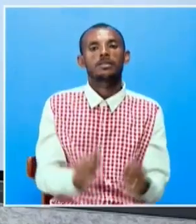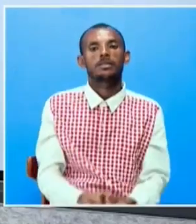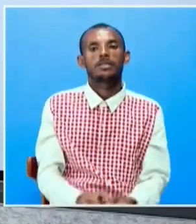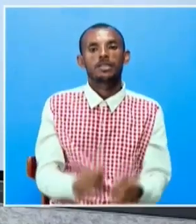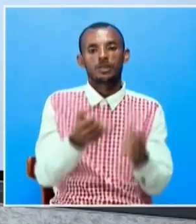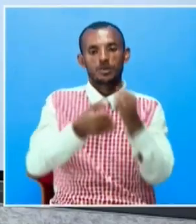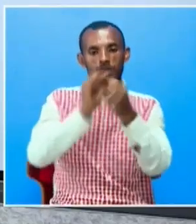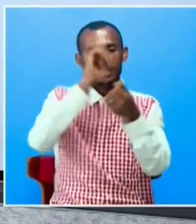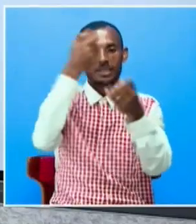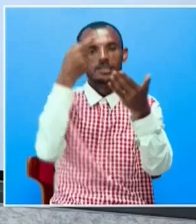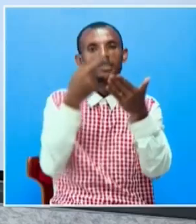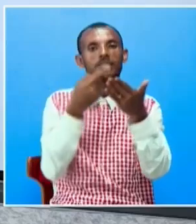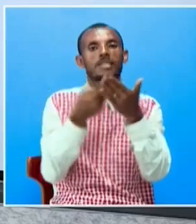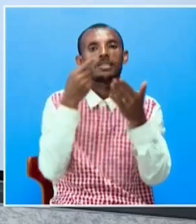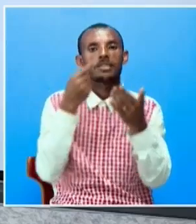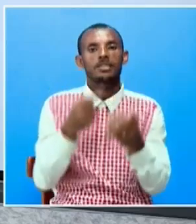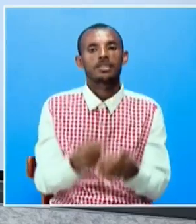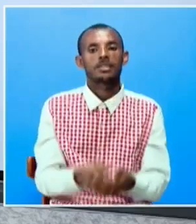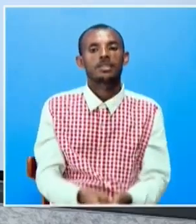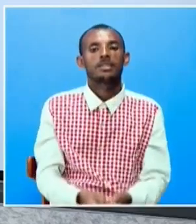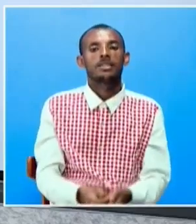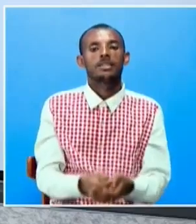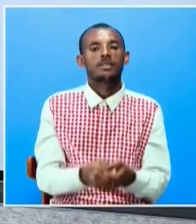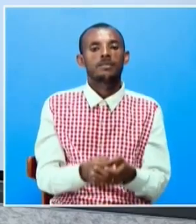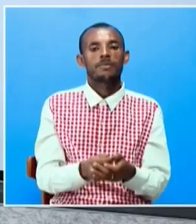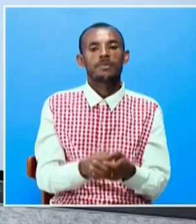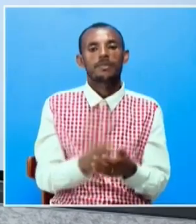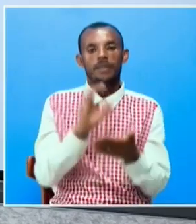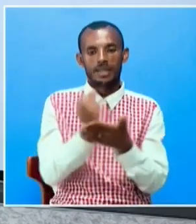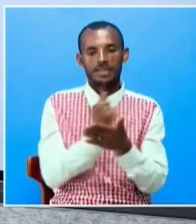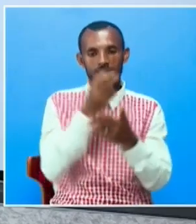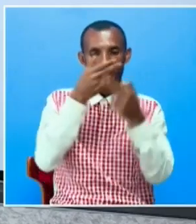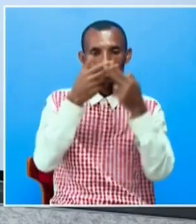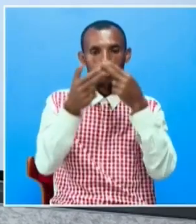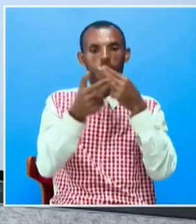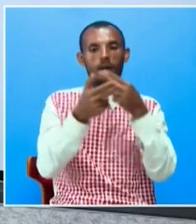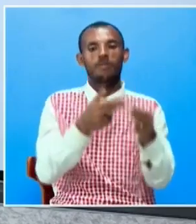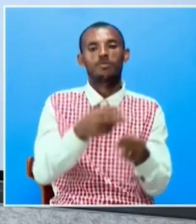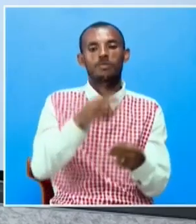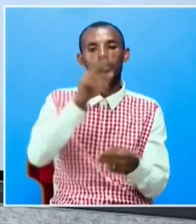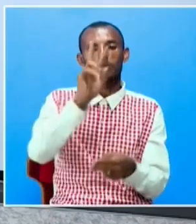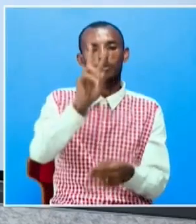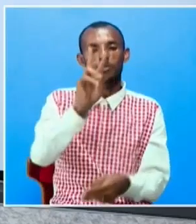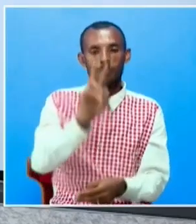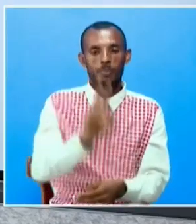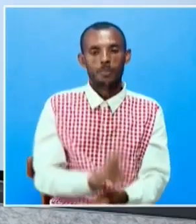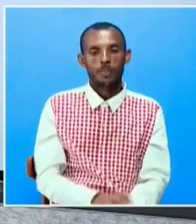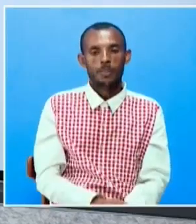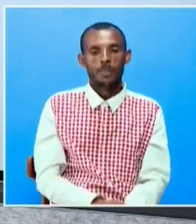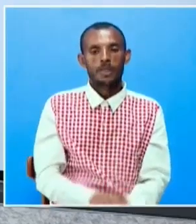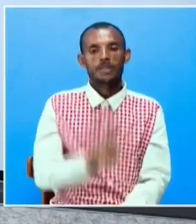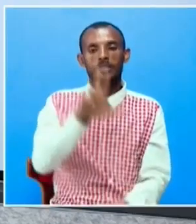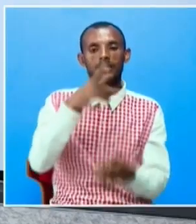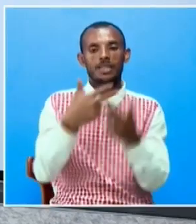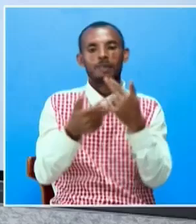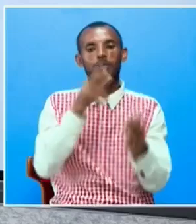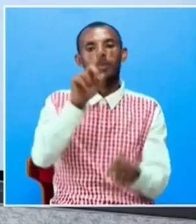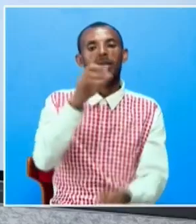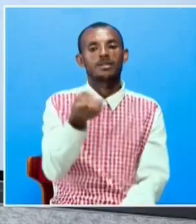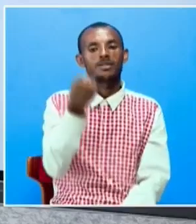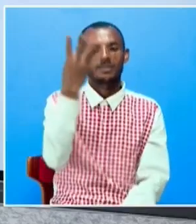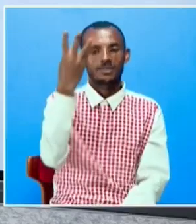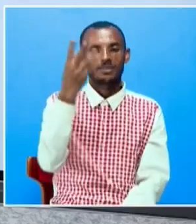To change this, just take the product of the two and add this one. 3 times 1 is